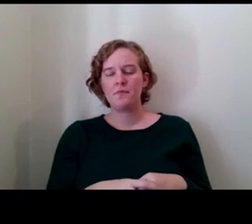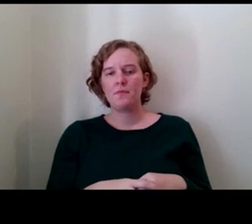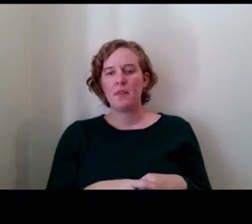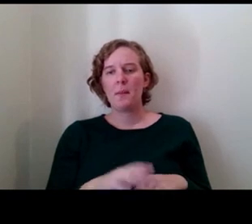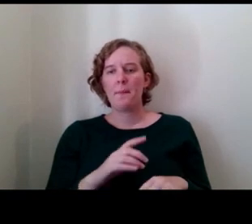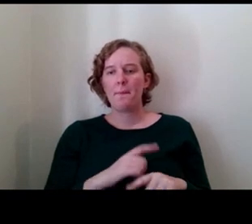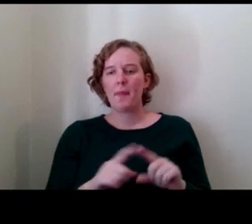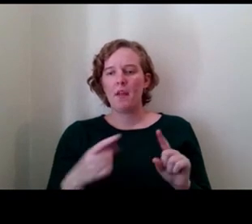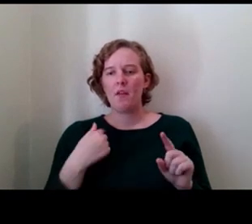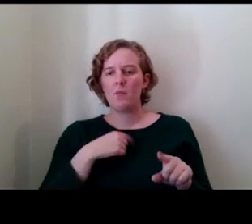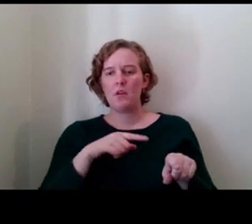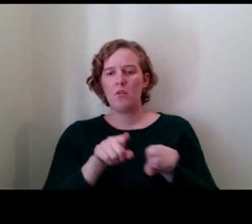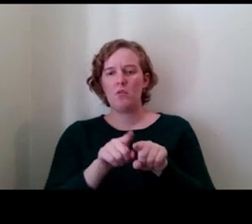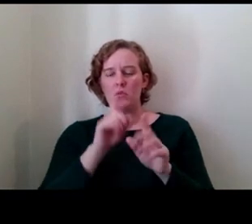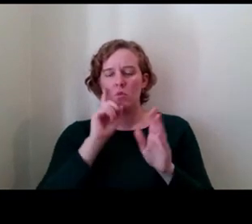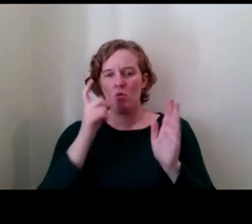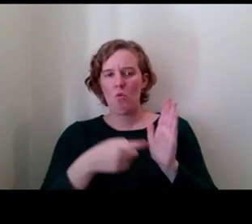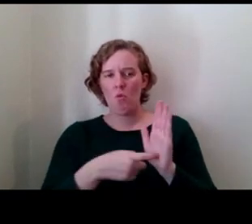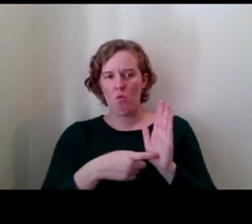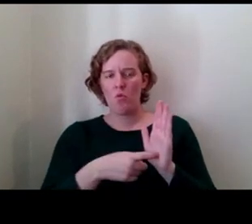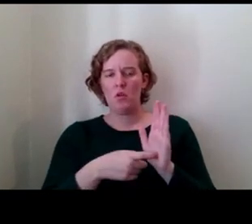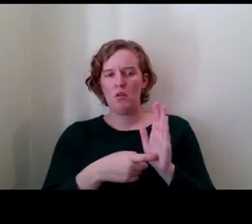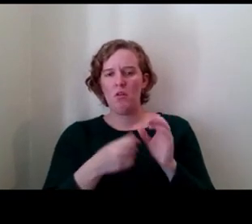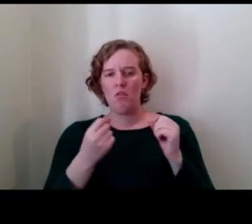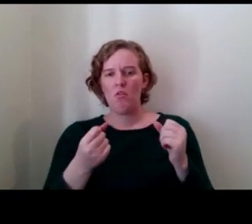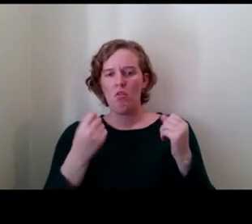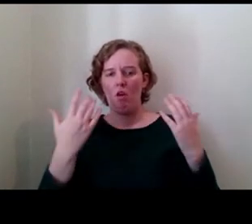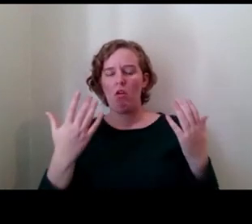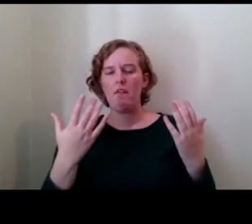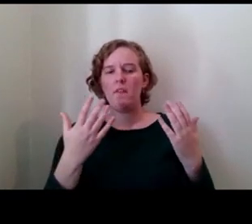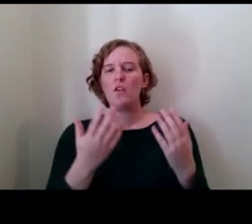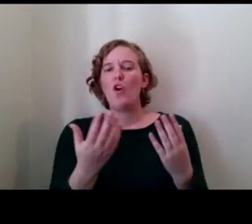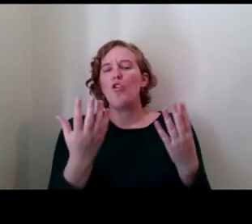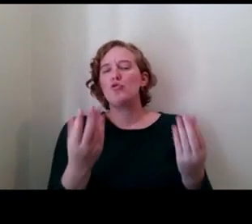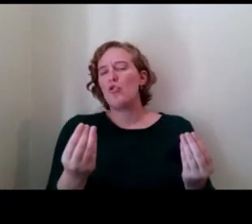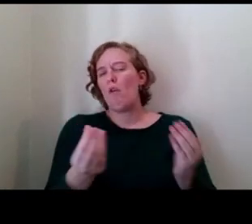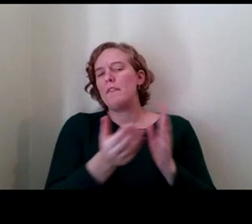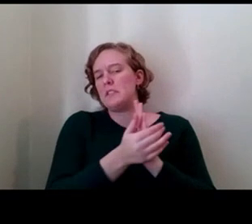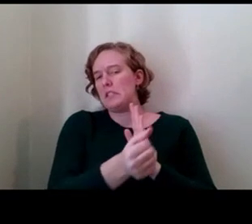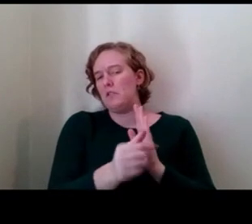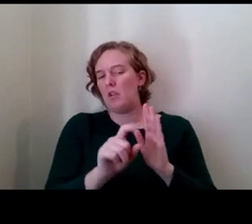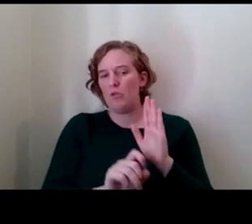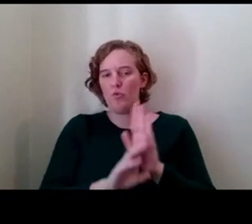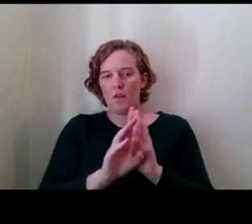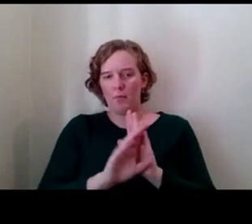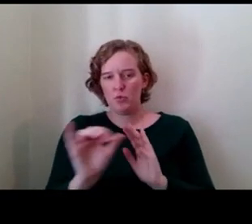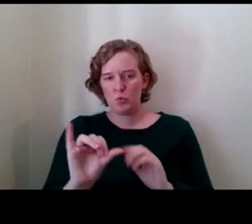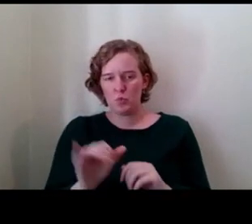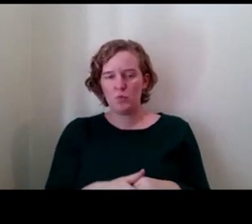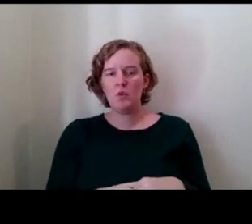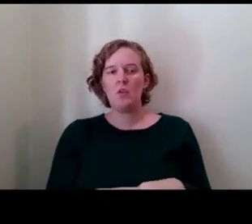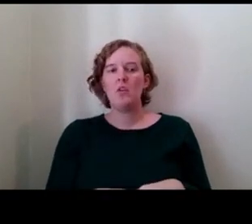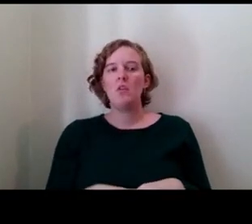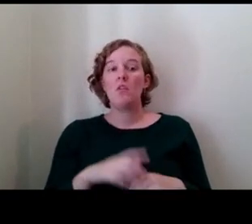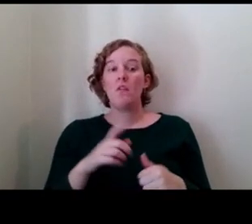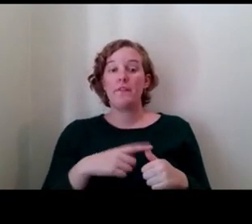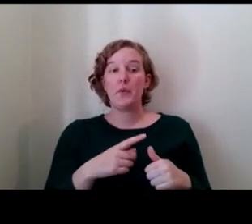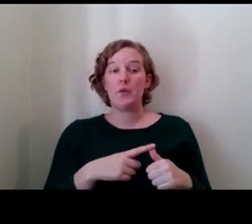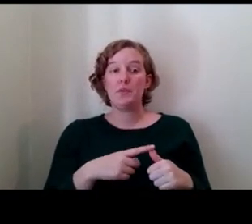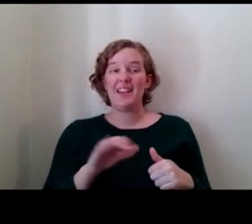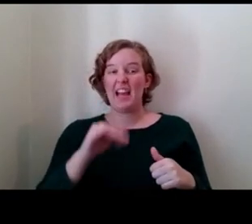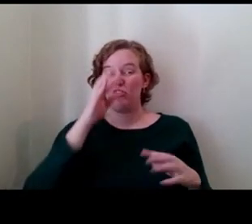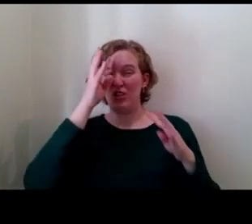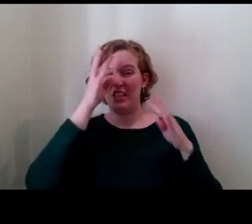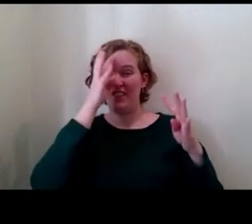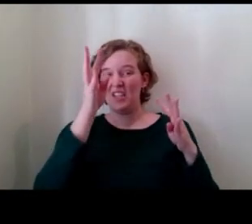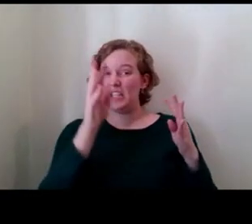But we also noticed a large number of soft skills being developed. So first of all was creativity.